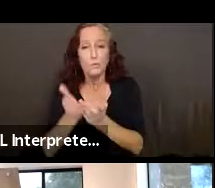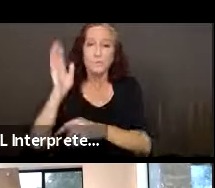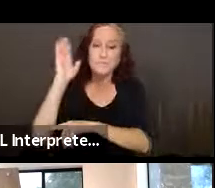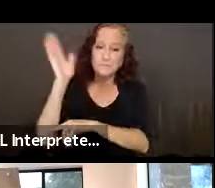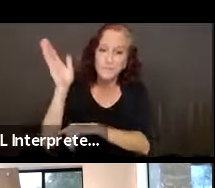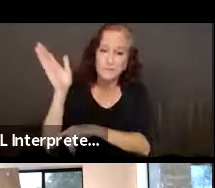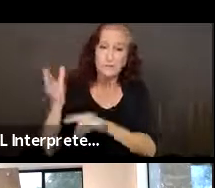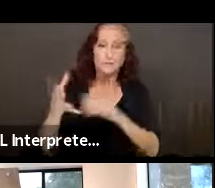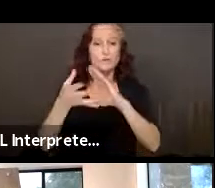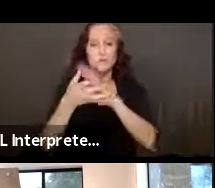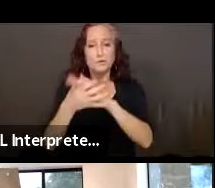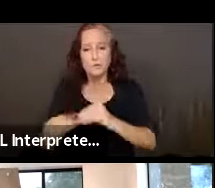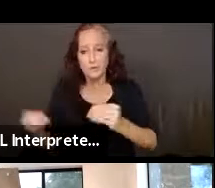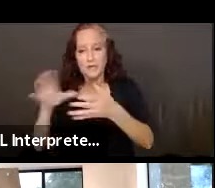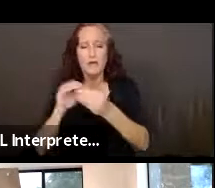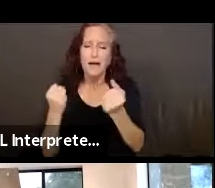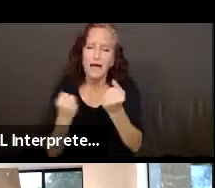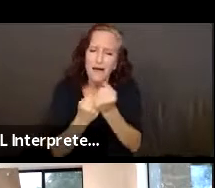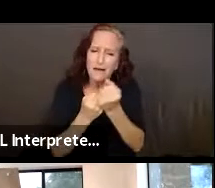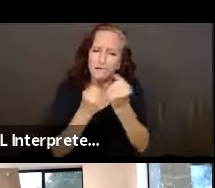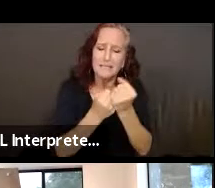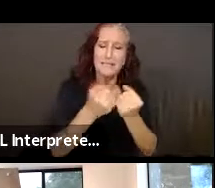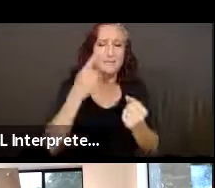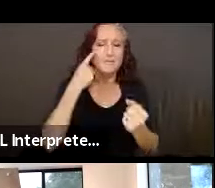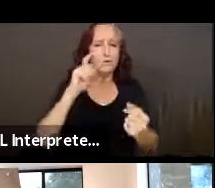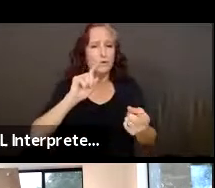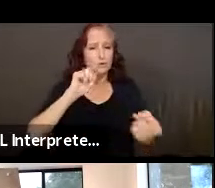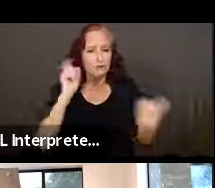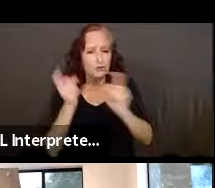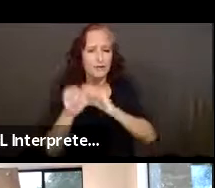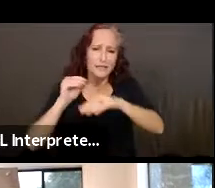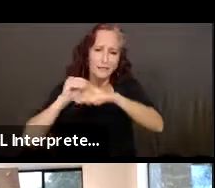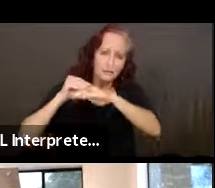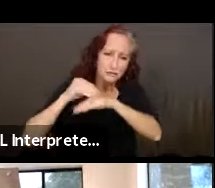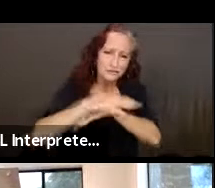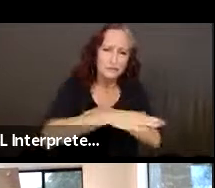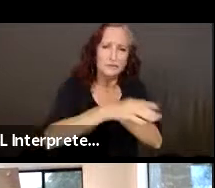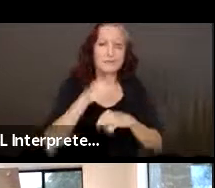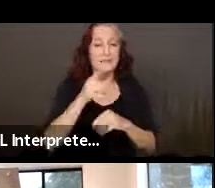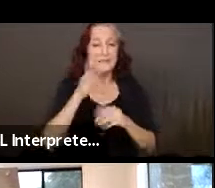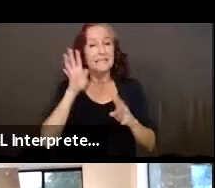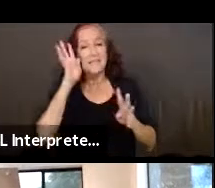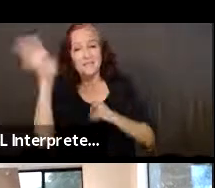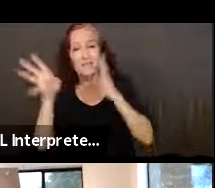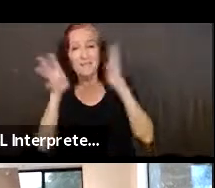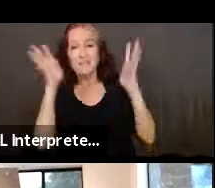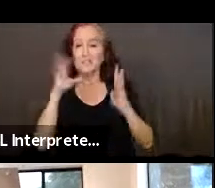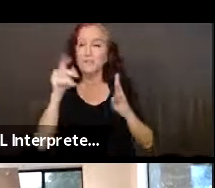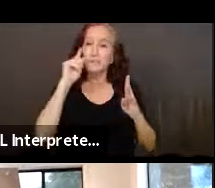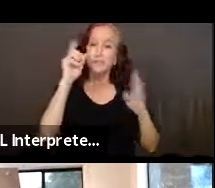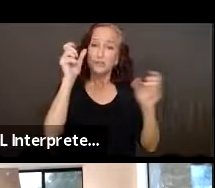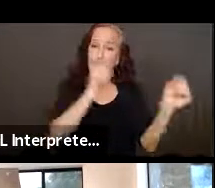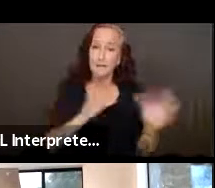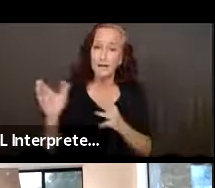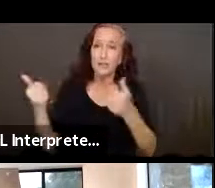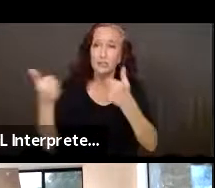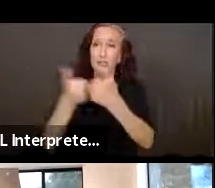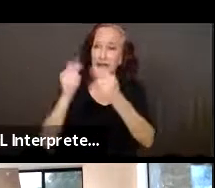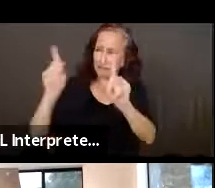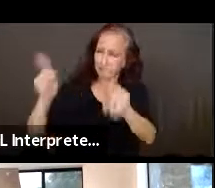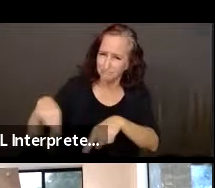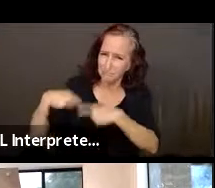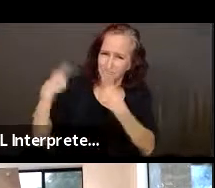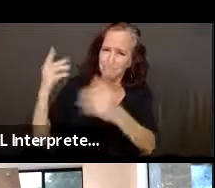for change. She has been in the innovation and strategy game for